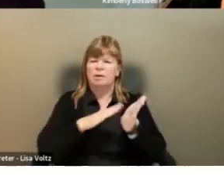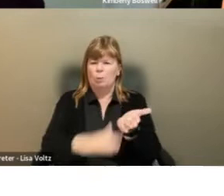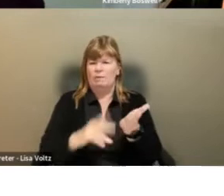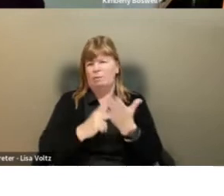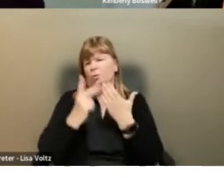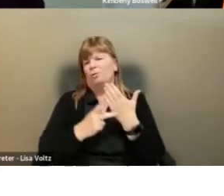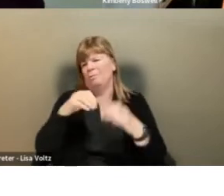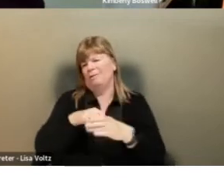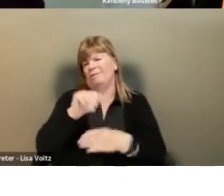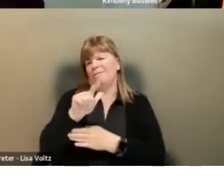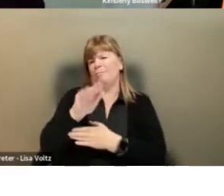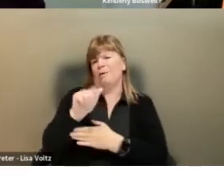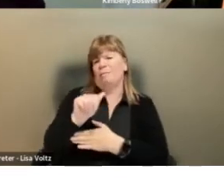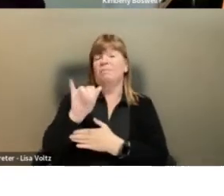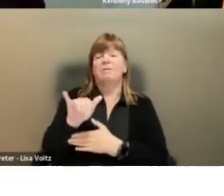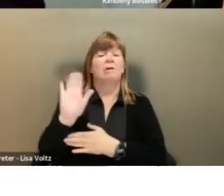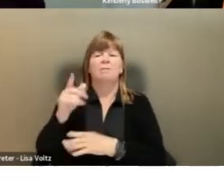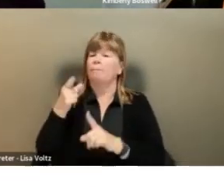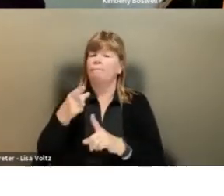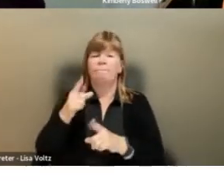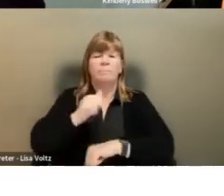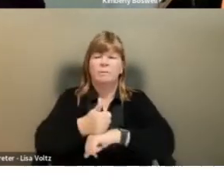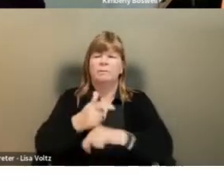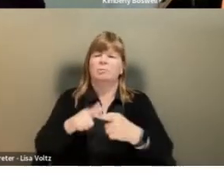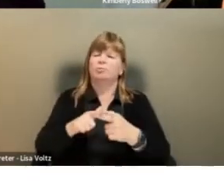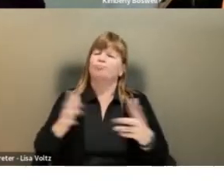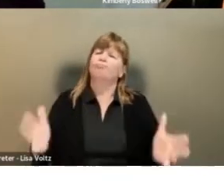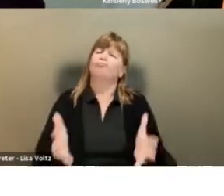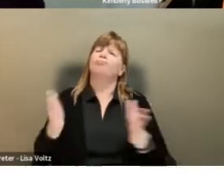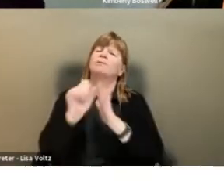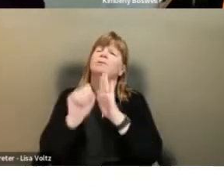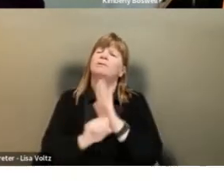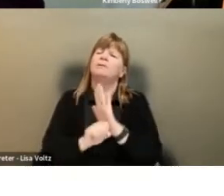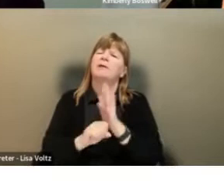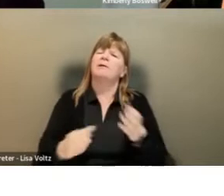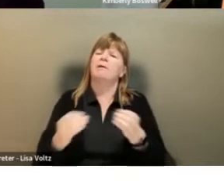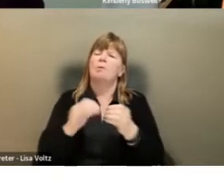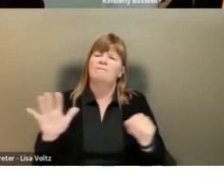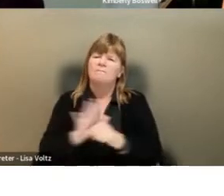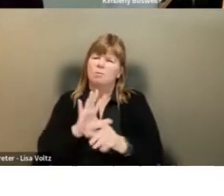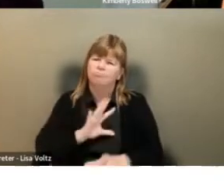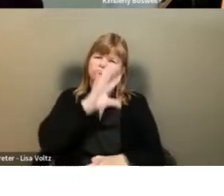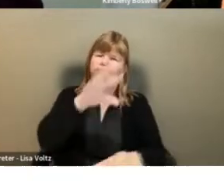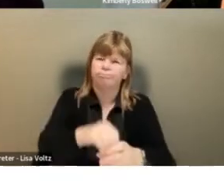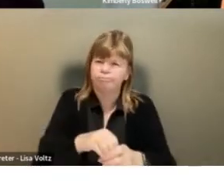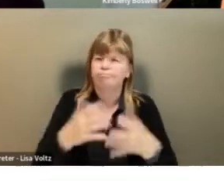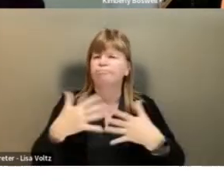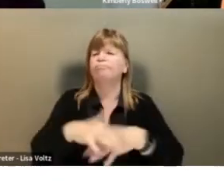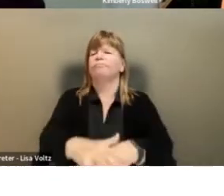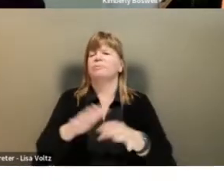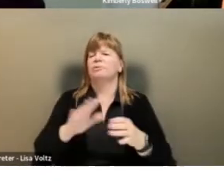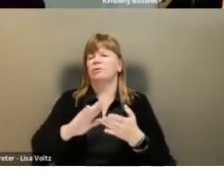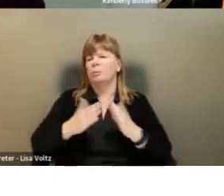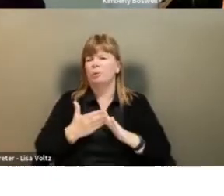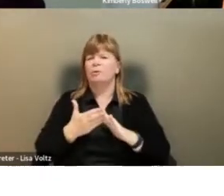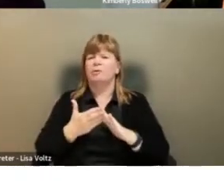in Alabama, which is really designed to push our state to more fully integrate in the community through